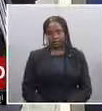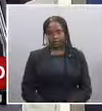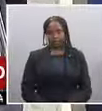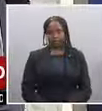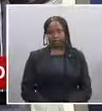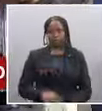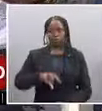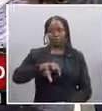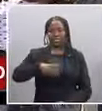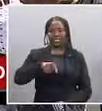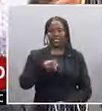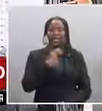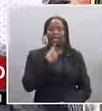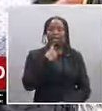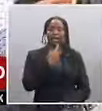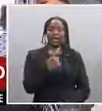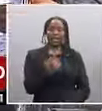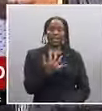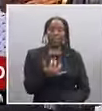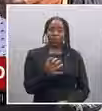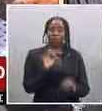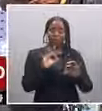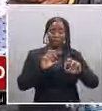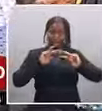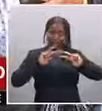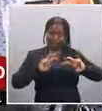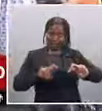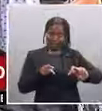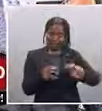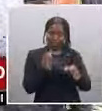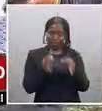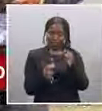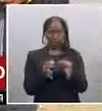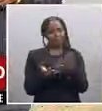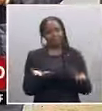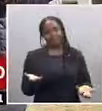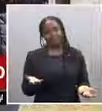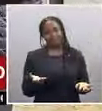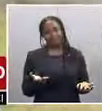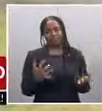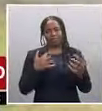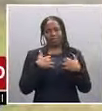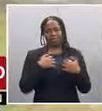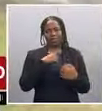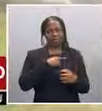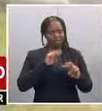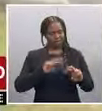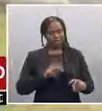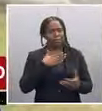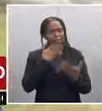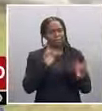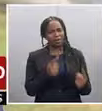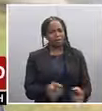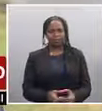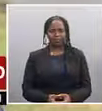Provincial authorities say the lack of proper intelligence about political killings is worrying. The sole responsibility of the